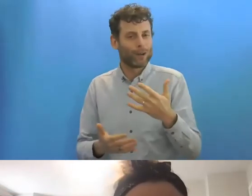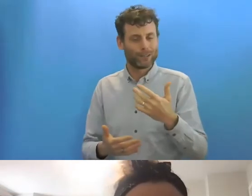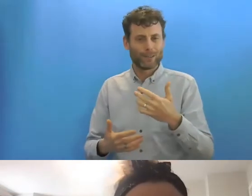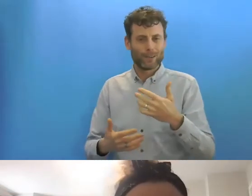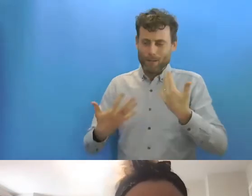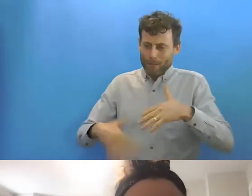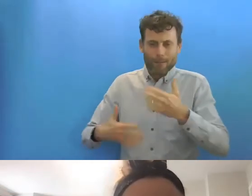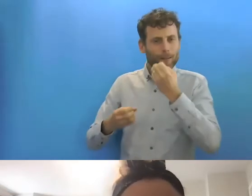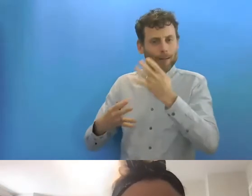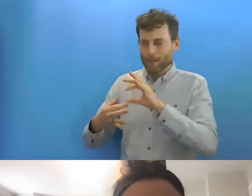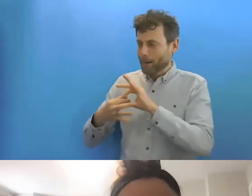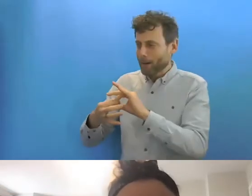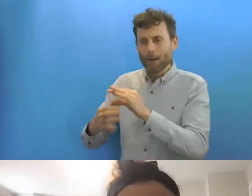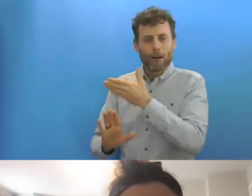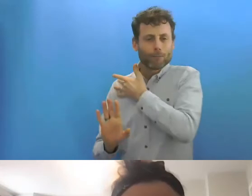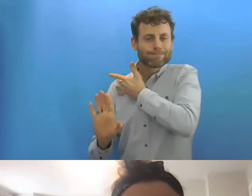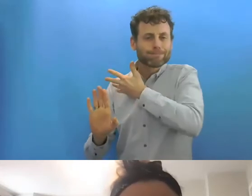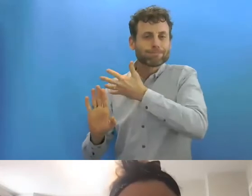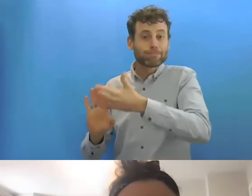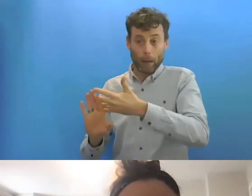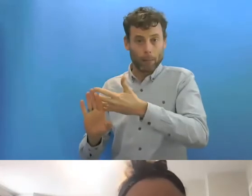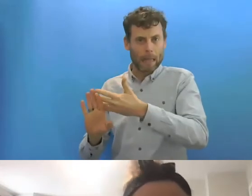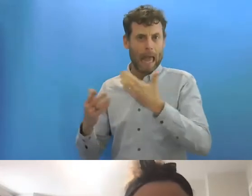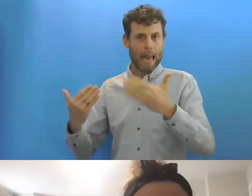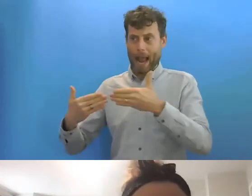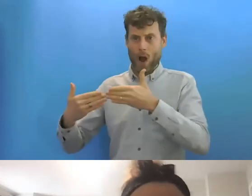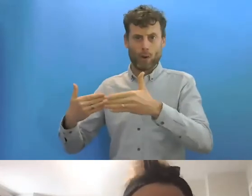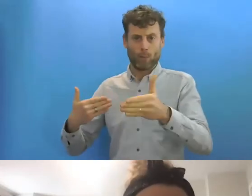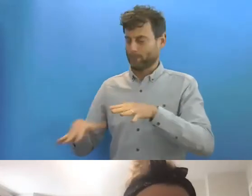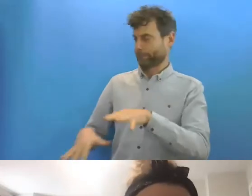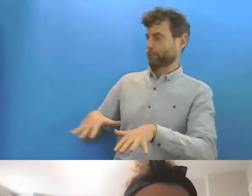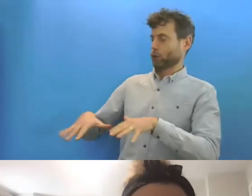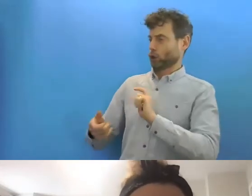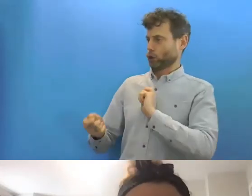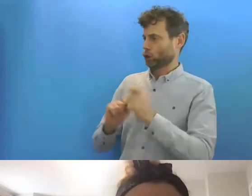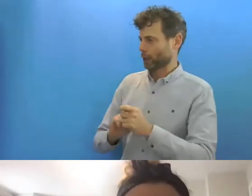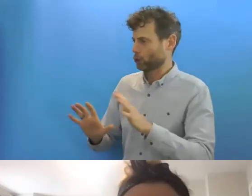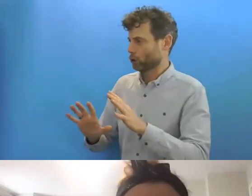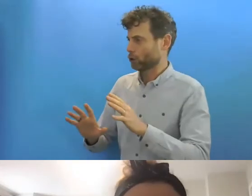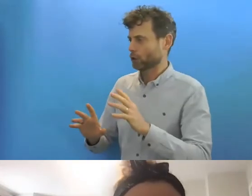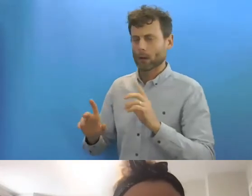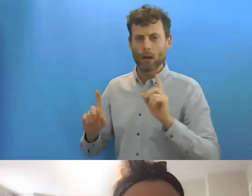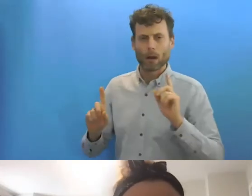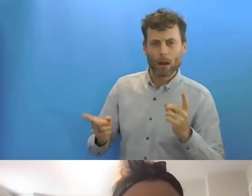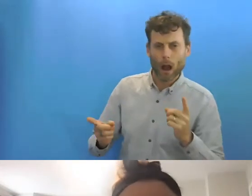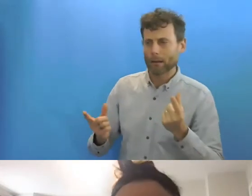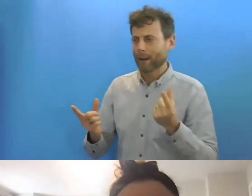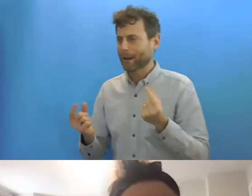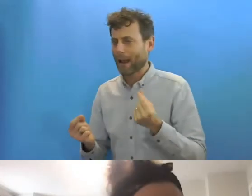see what happens, what changes. And like Anna said, reading about the touring